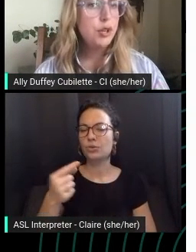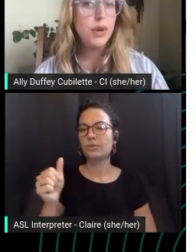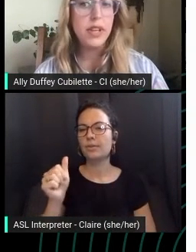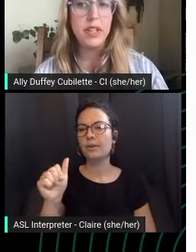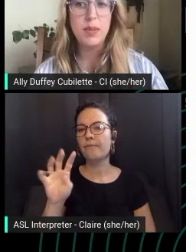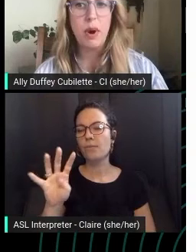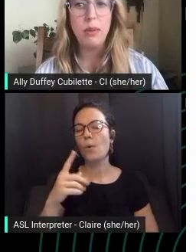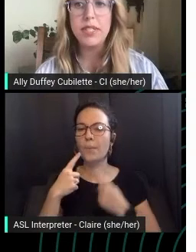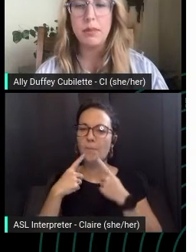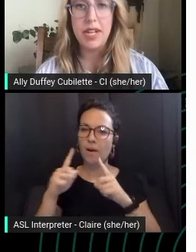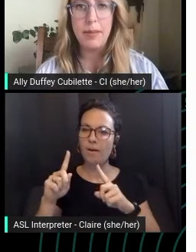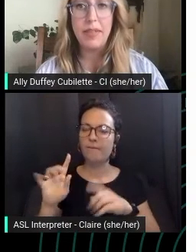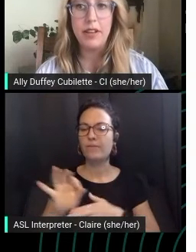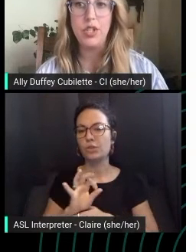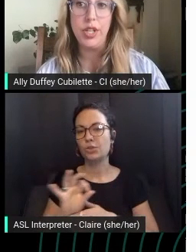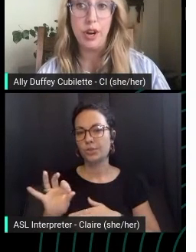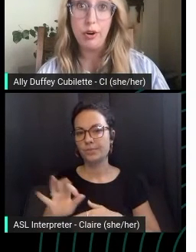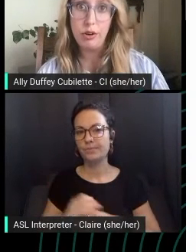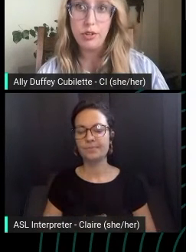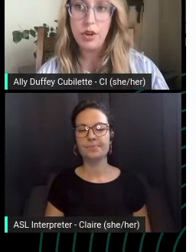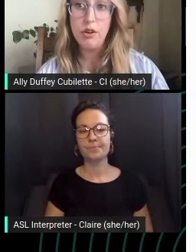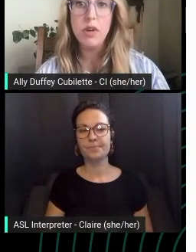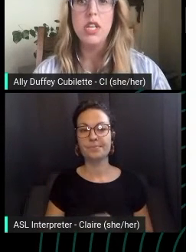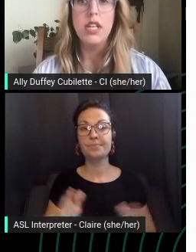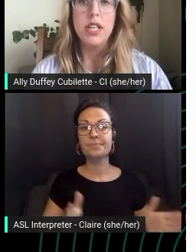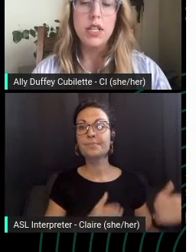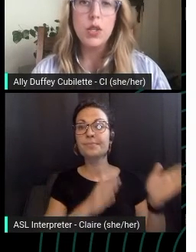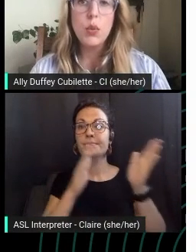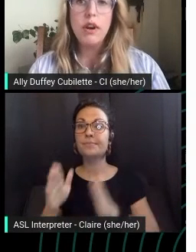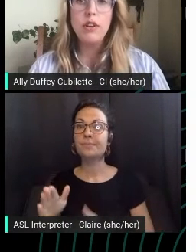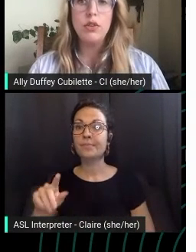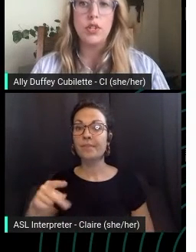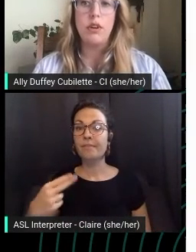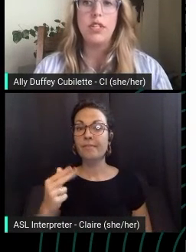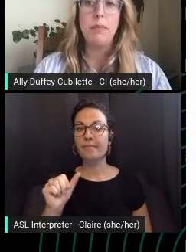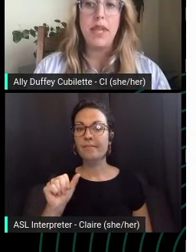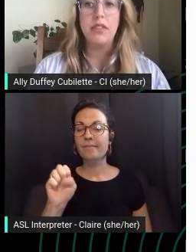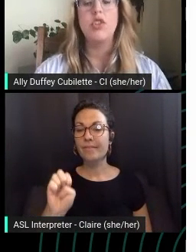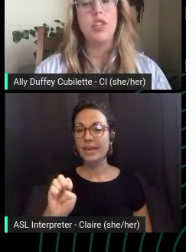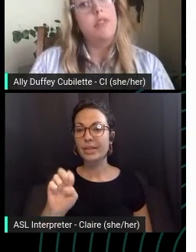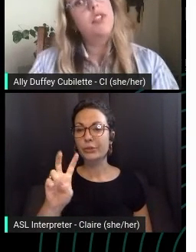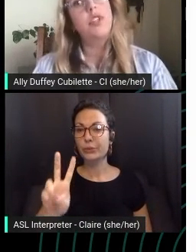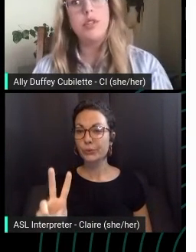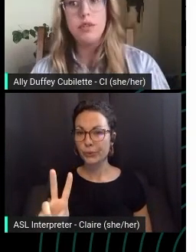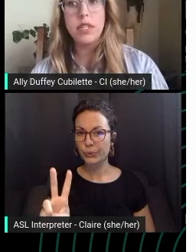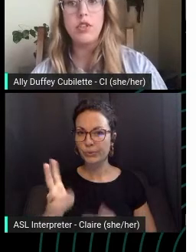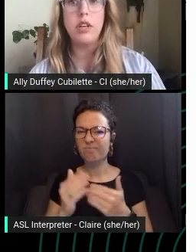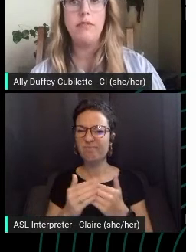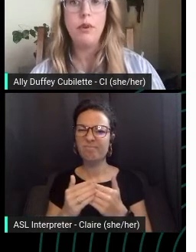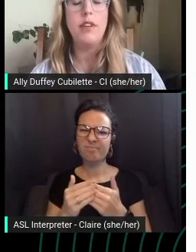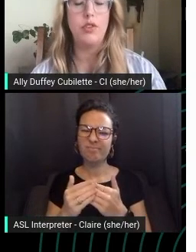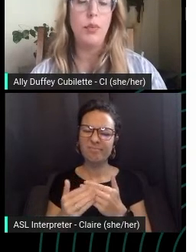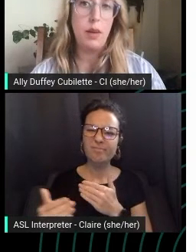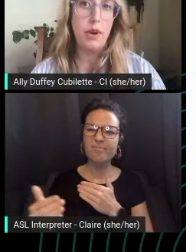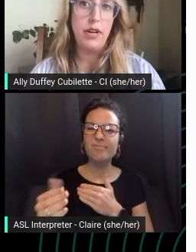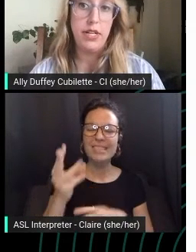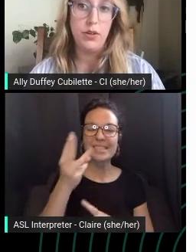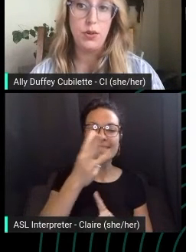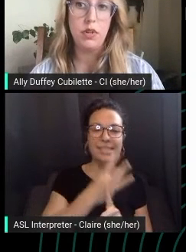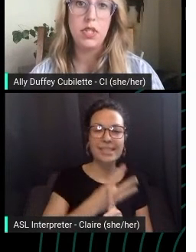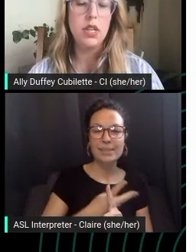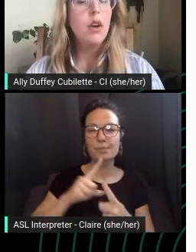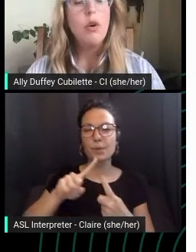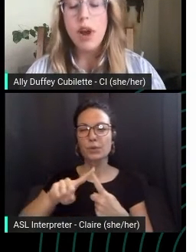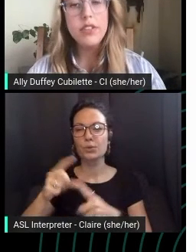Phase 2 is probably sometime in the next year or so. This is where you'll start to make the shift to using GA4 as your primary